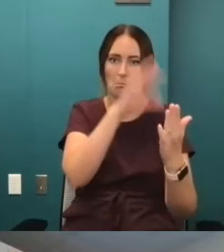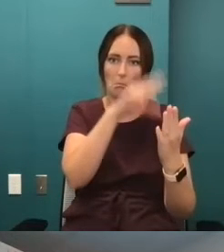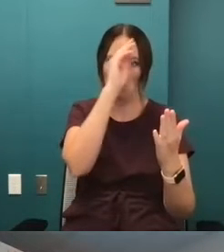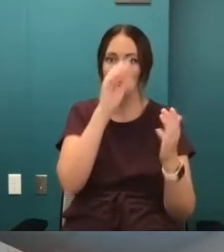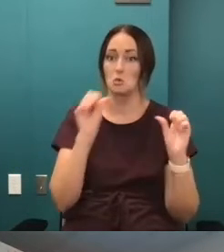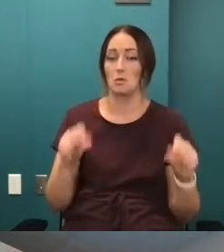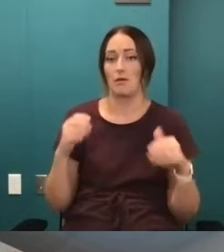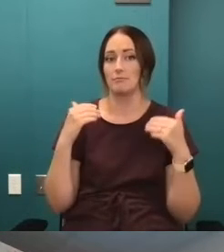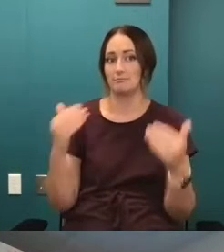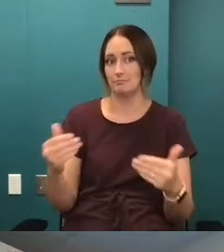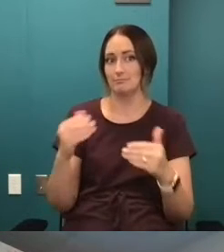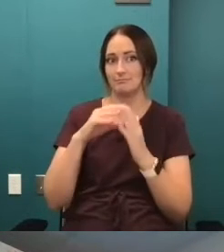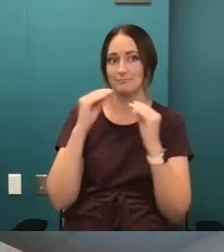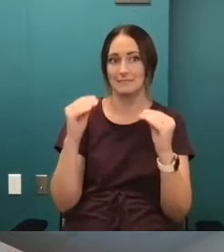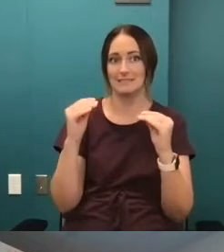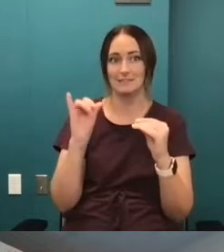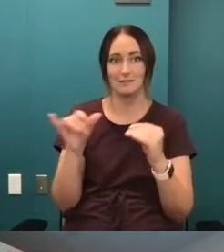that. Okay, next.